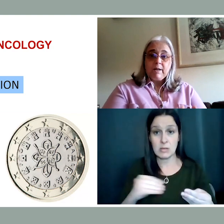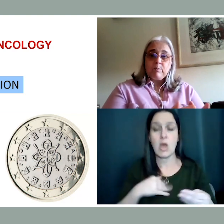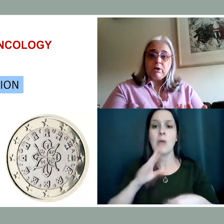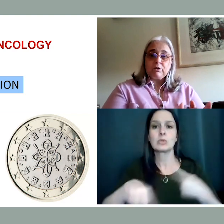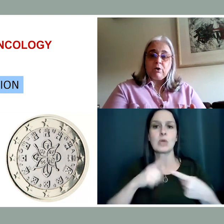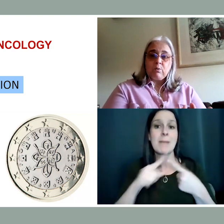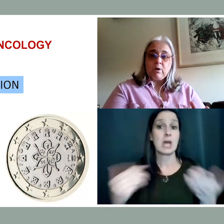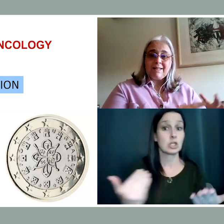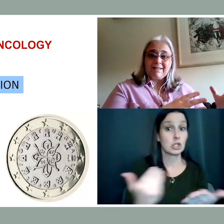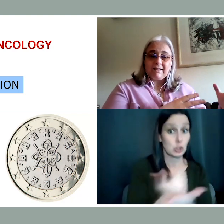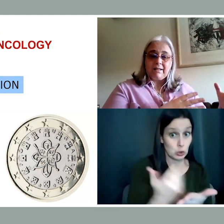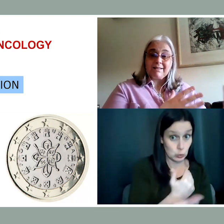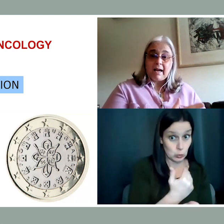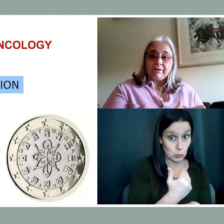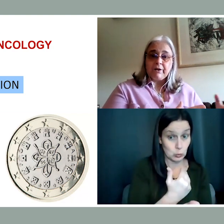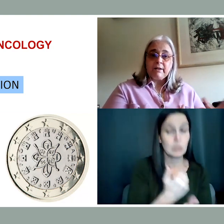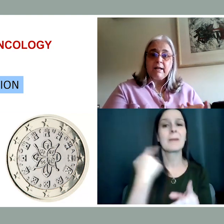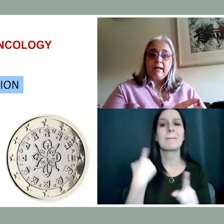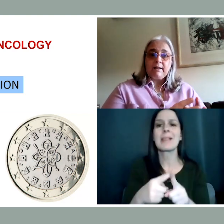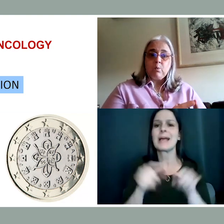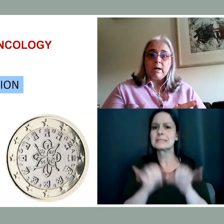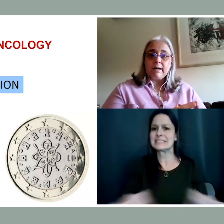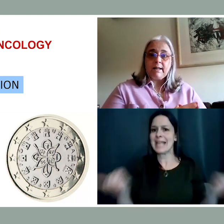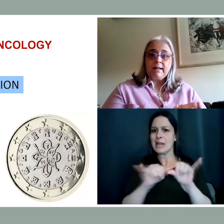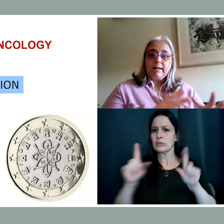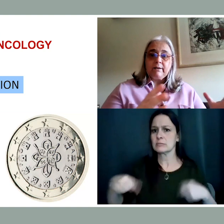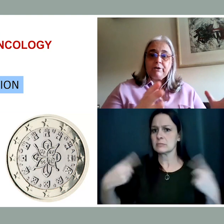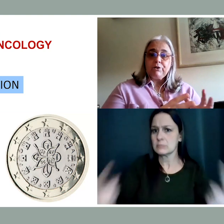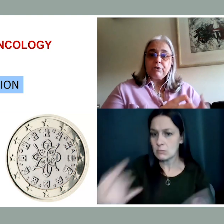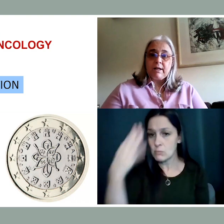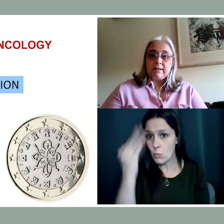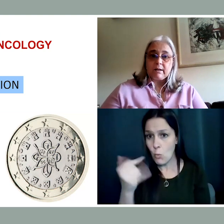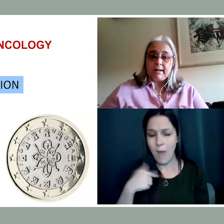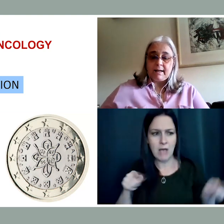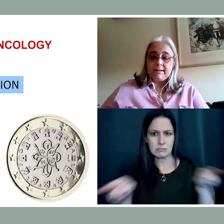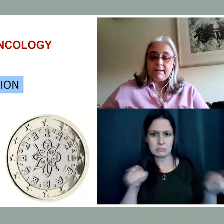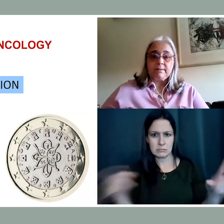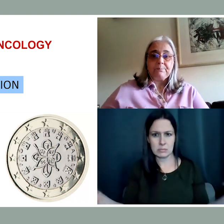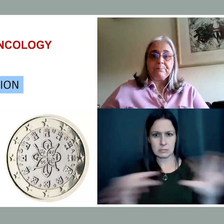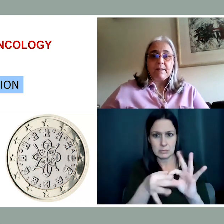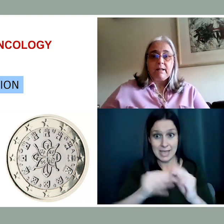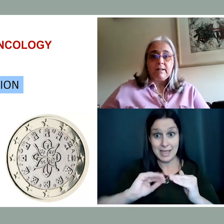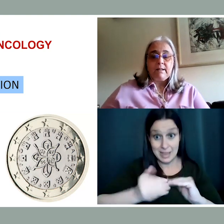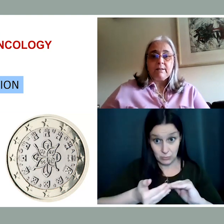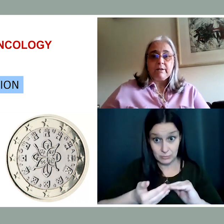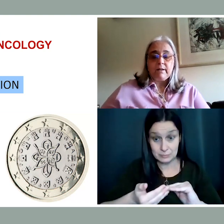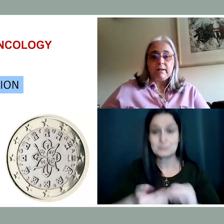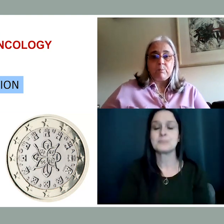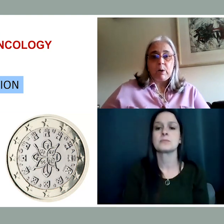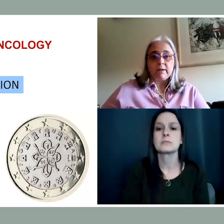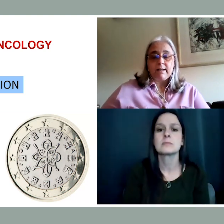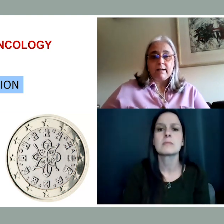new, but also what is the standard and why the two things are connected. The